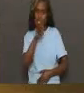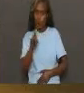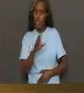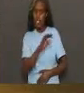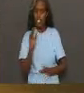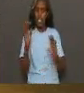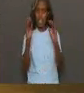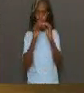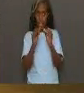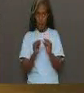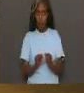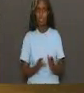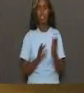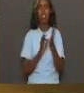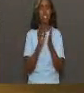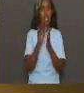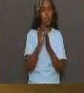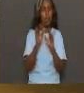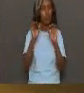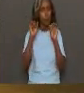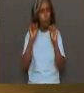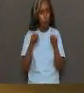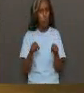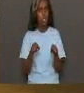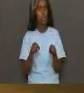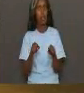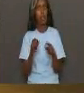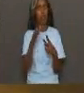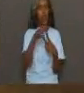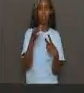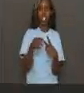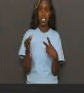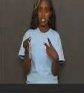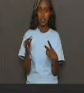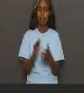and calculate the number of possible options.